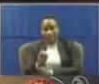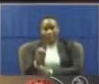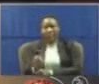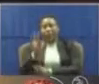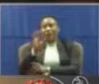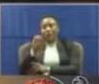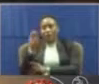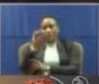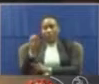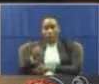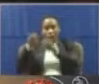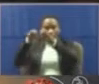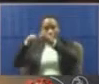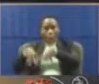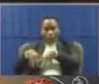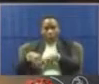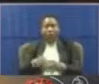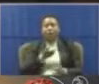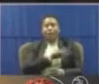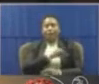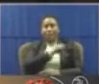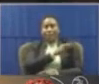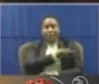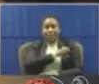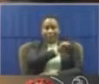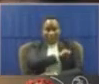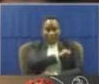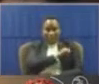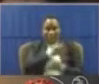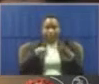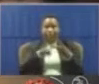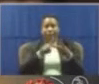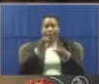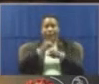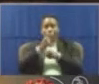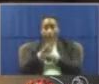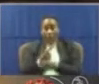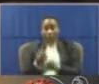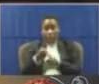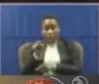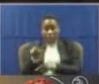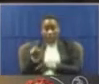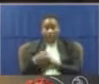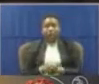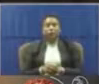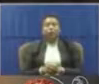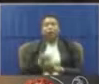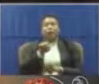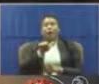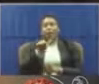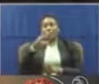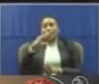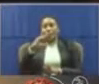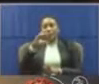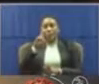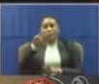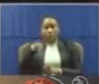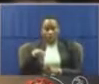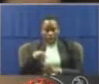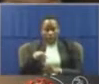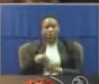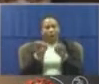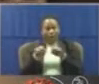the losses KZN and Gauteng for SASRIA. And the ACDP agrees that the support provided